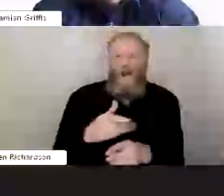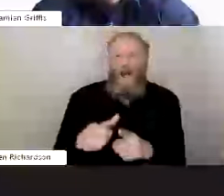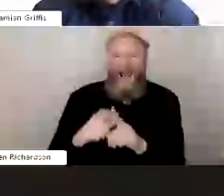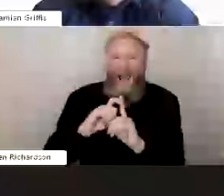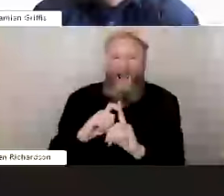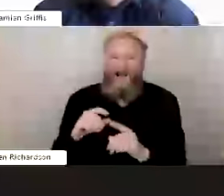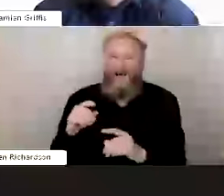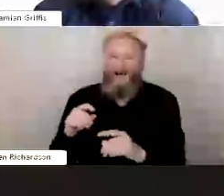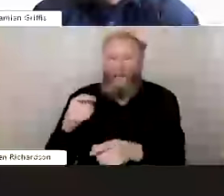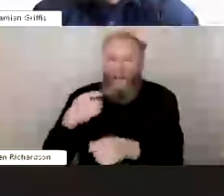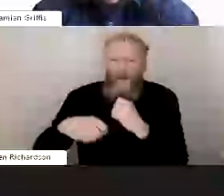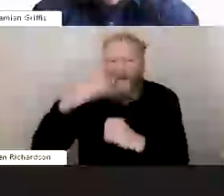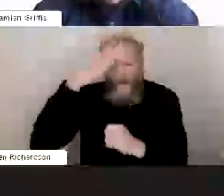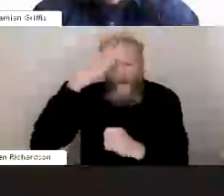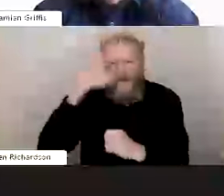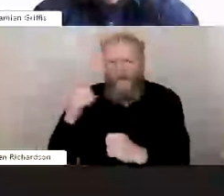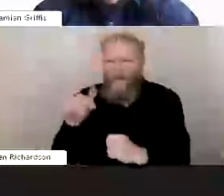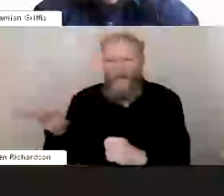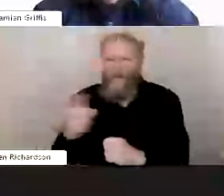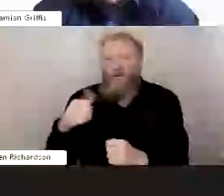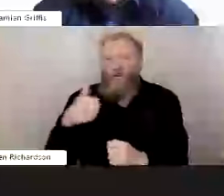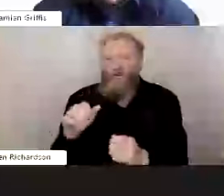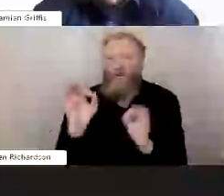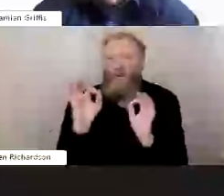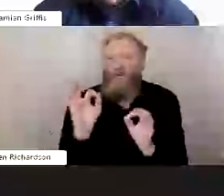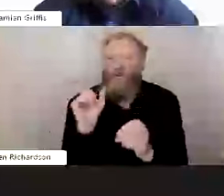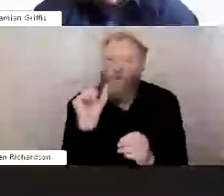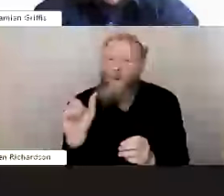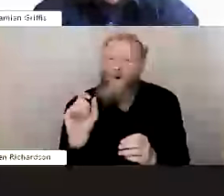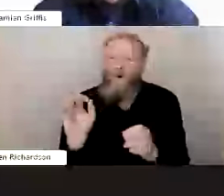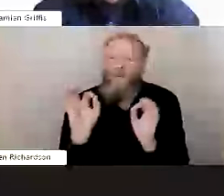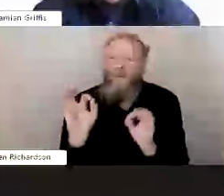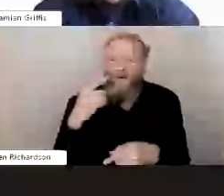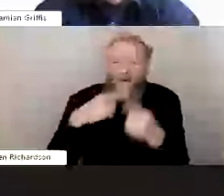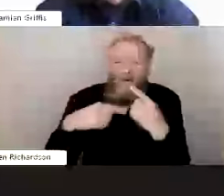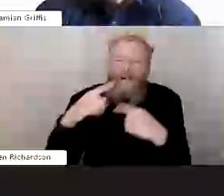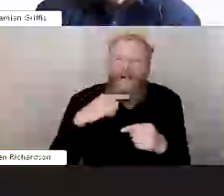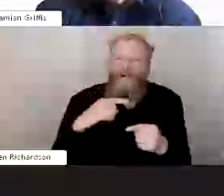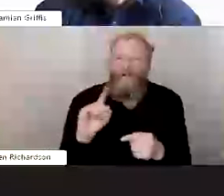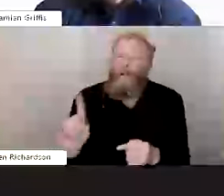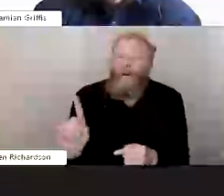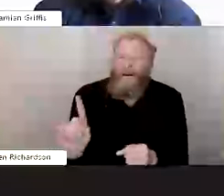not use the perfect words or describe the things in the perfect way, but they are the authority.